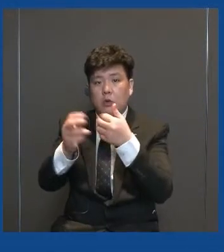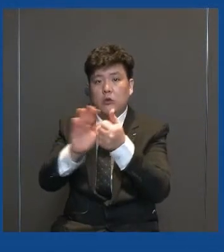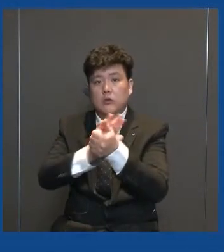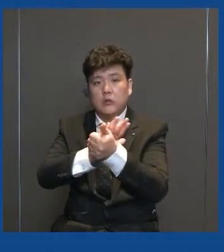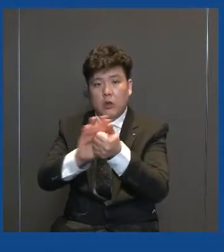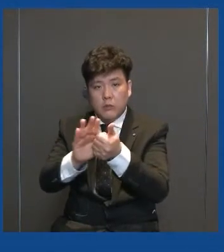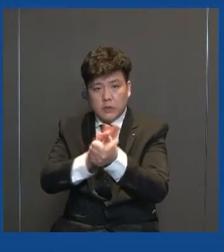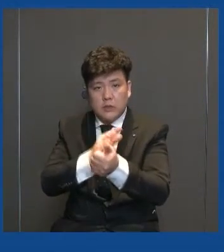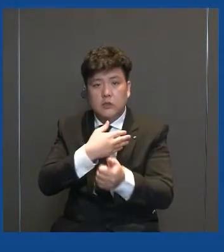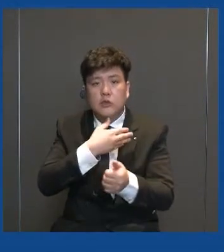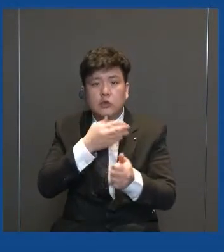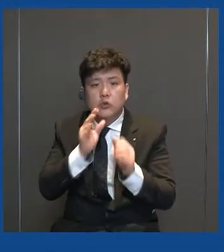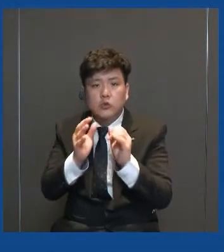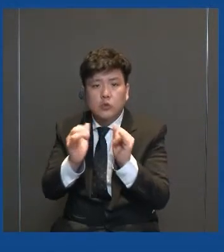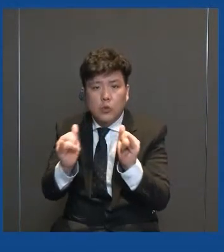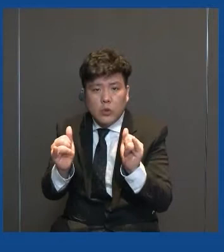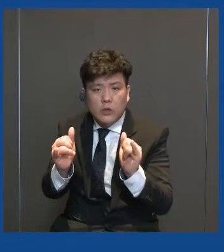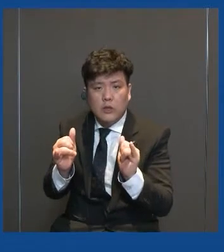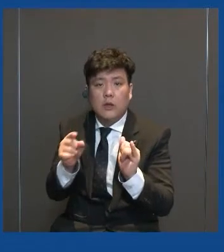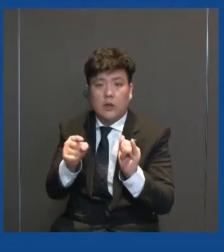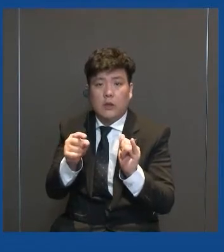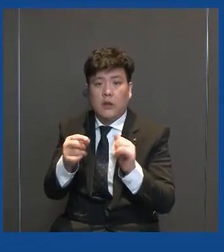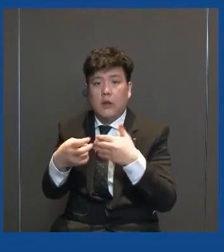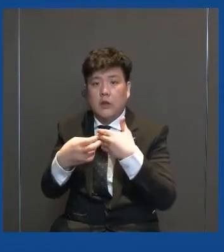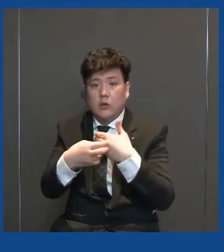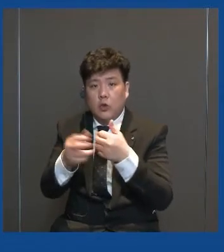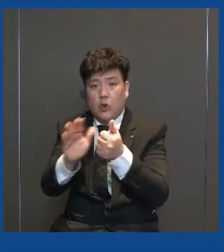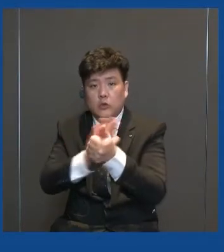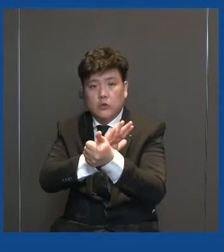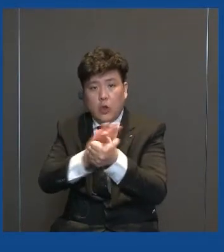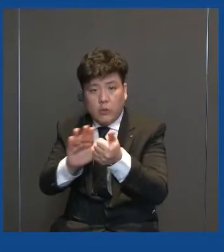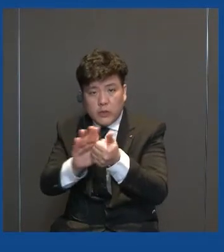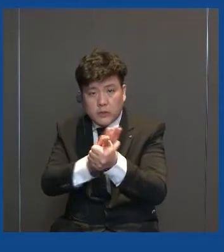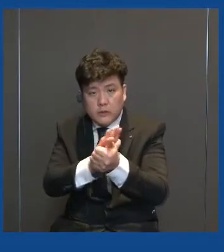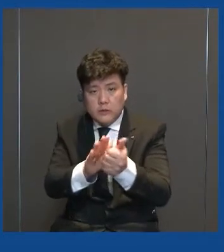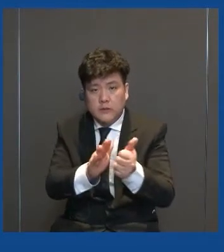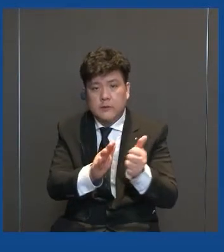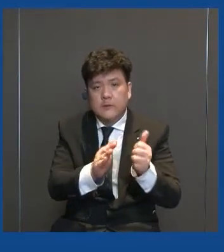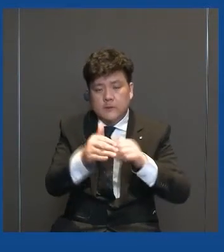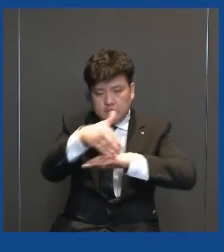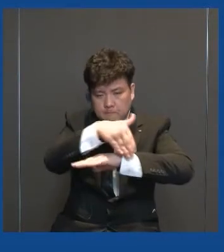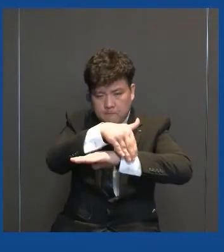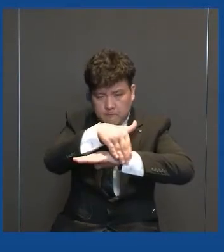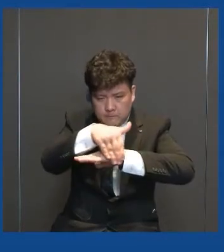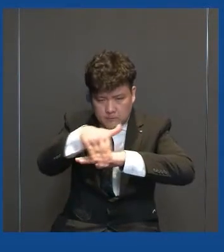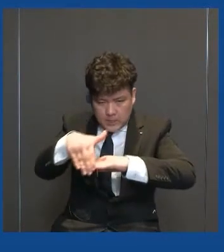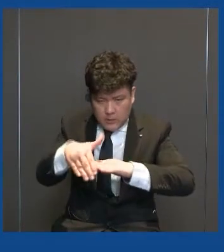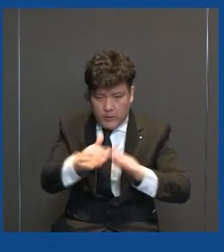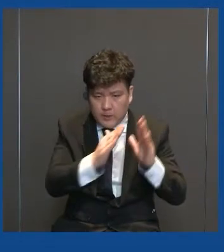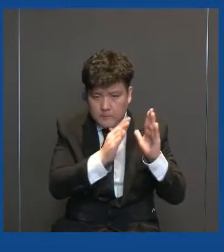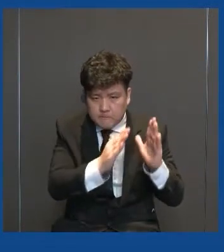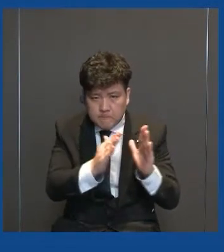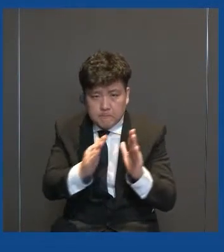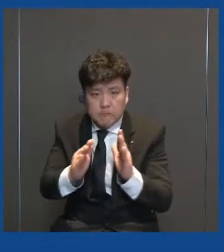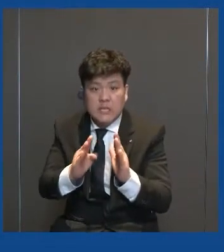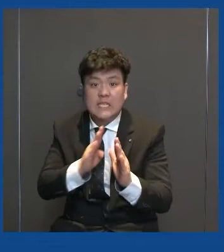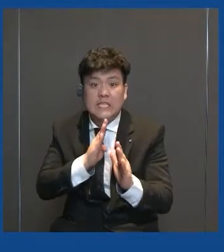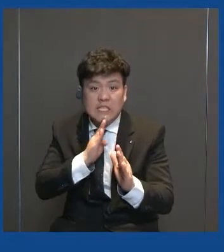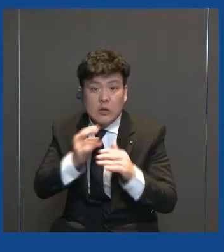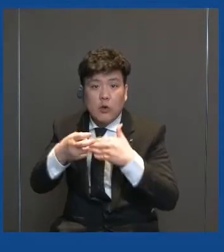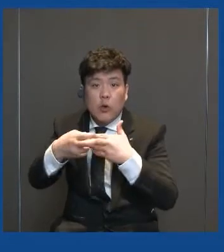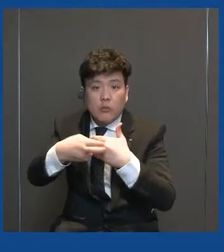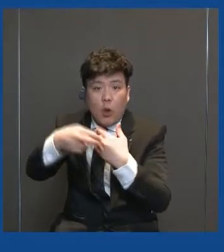Hospitals are run by regional entities and have been responsible for hospital care for the elderly,